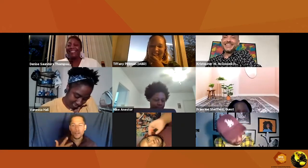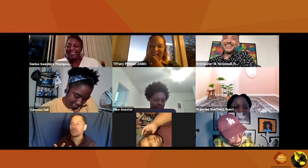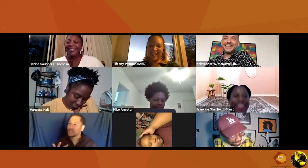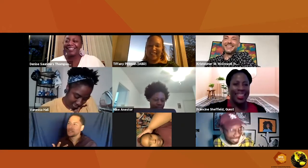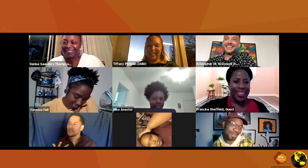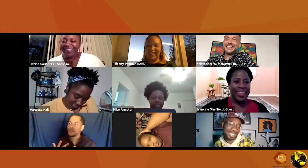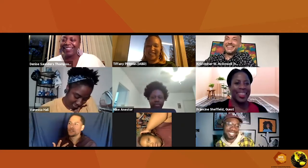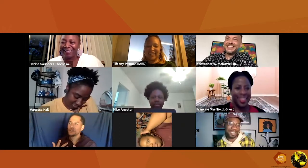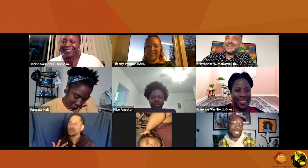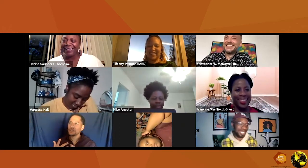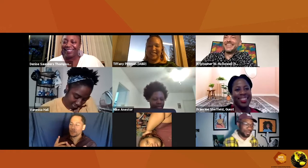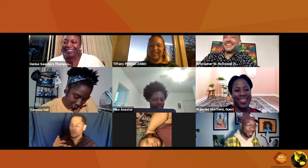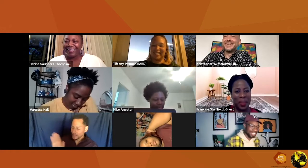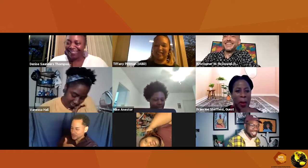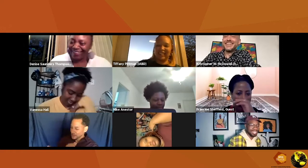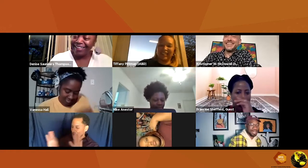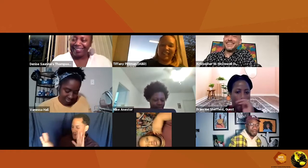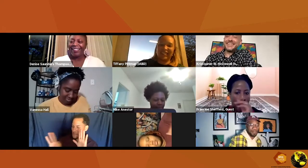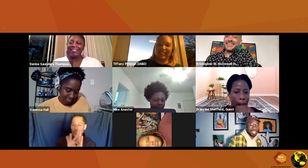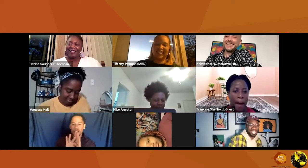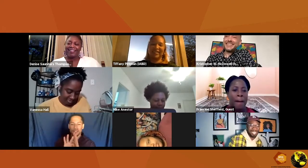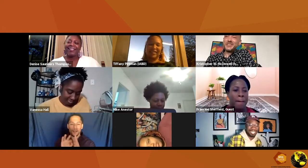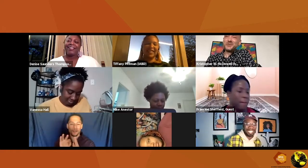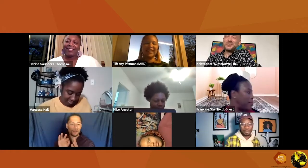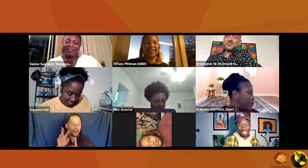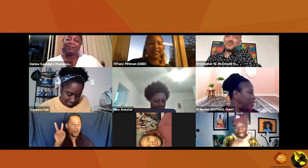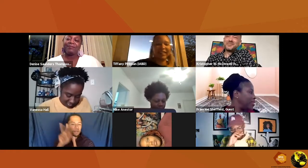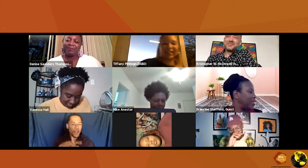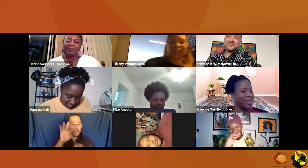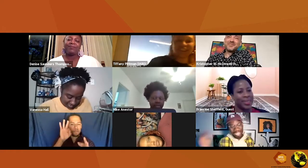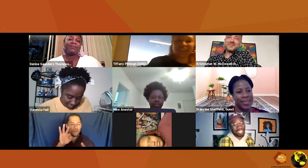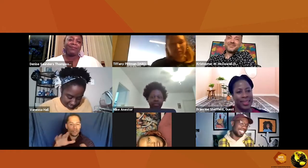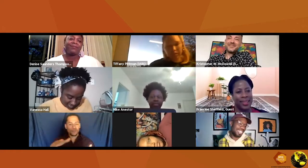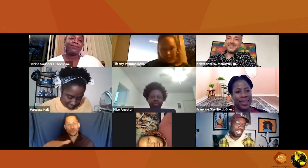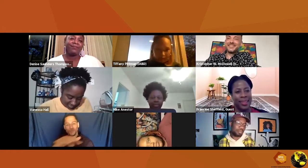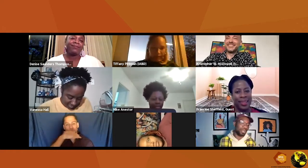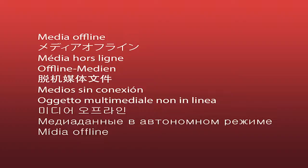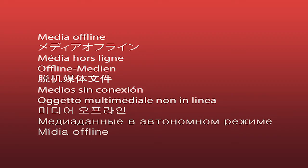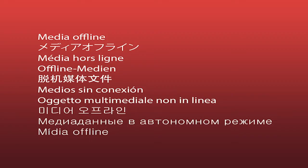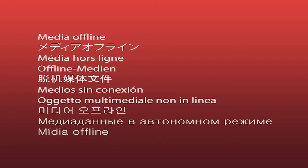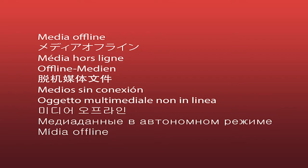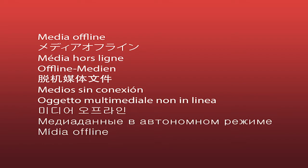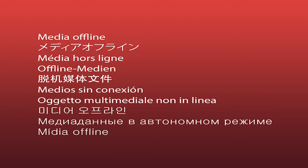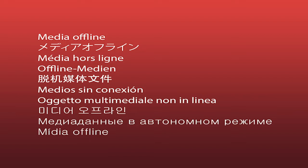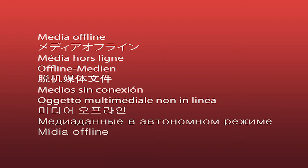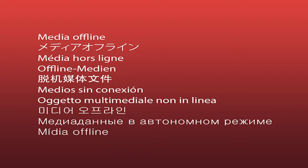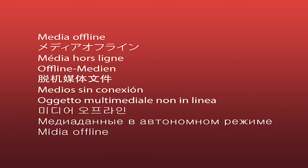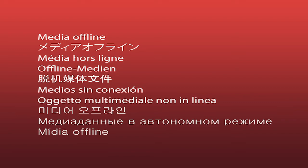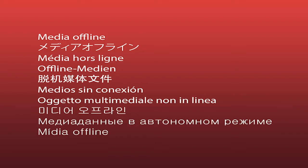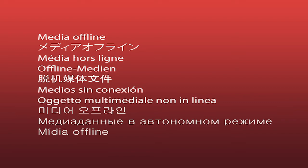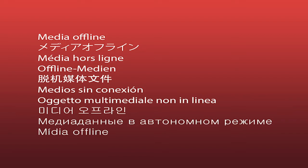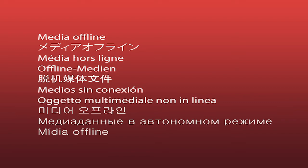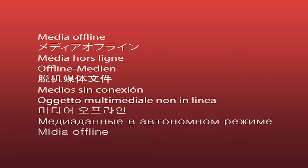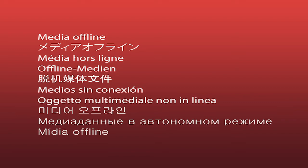dance mix in this piece, you know? So I thought about bringing that into the space. Now this is our community section. You've heard a lot from